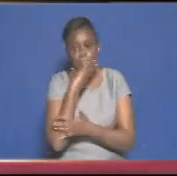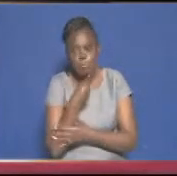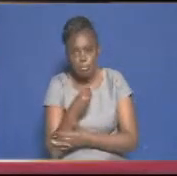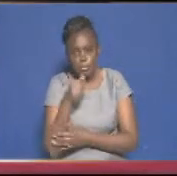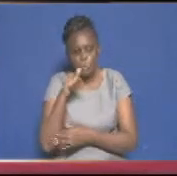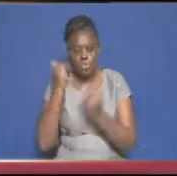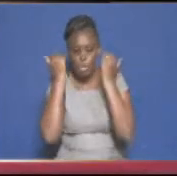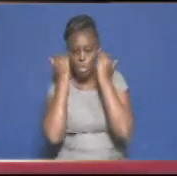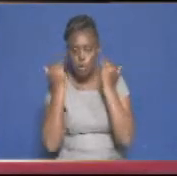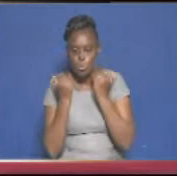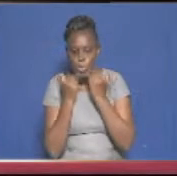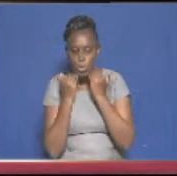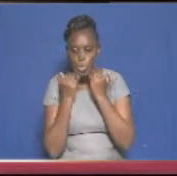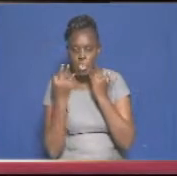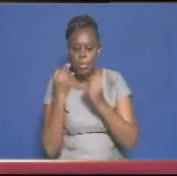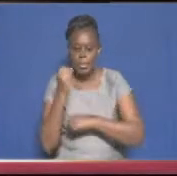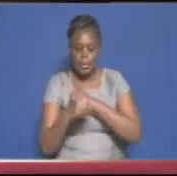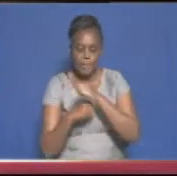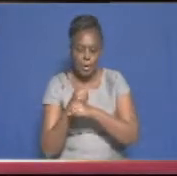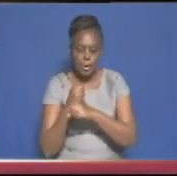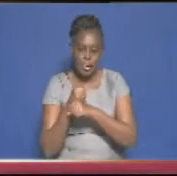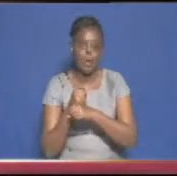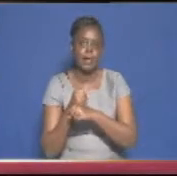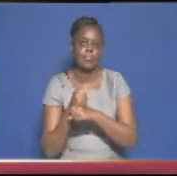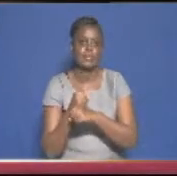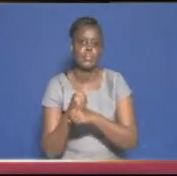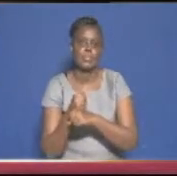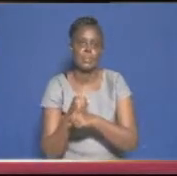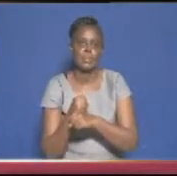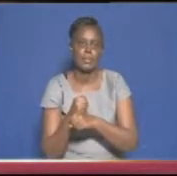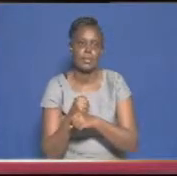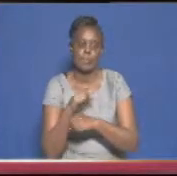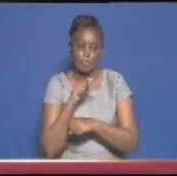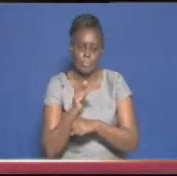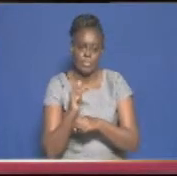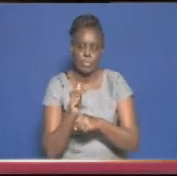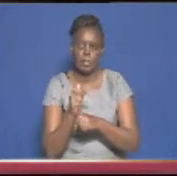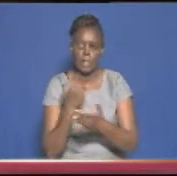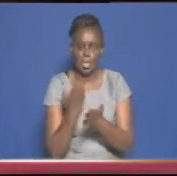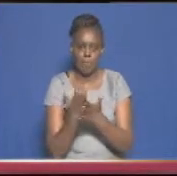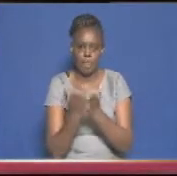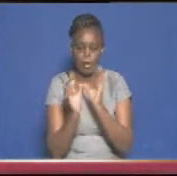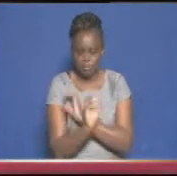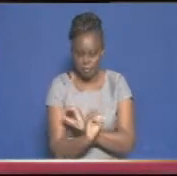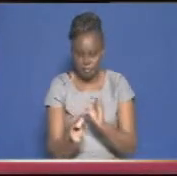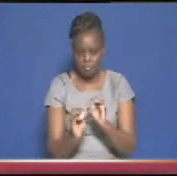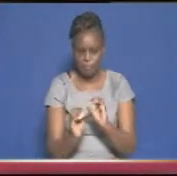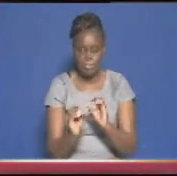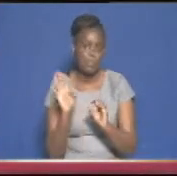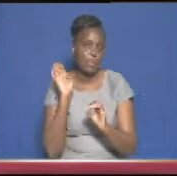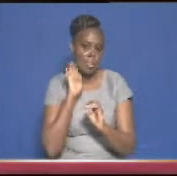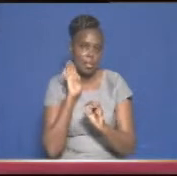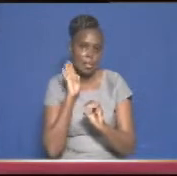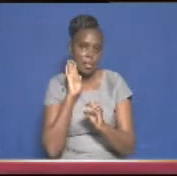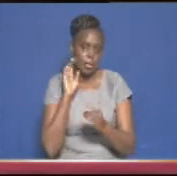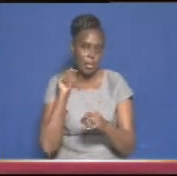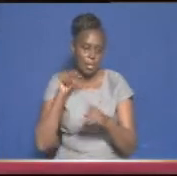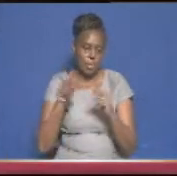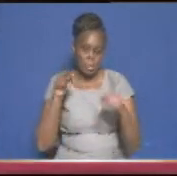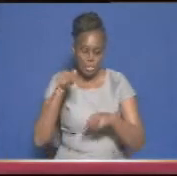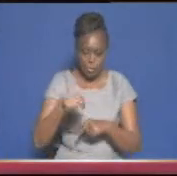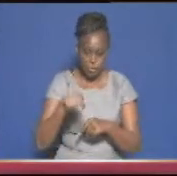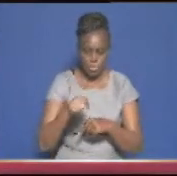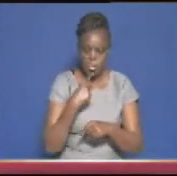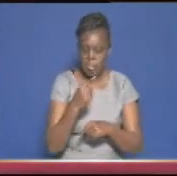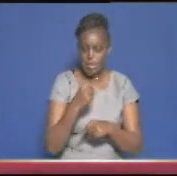in court this afternoon. 3 years down the line, the hearing was today, and unfortunately, he will not give you evidence because the hearing started today. But I'll